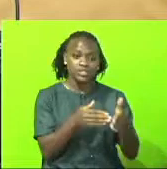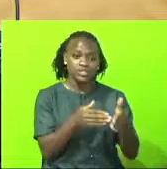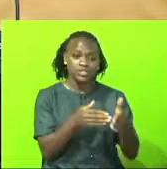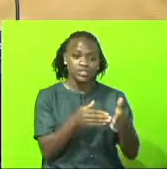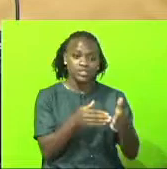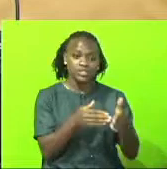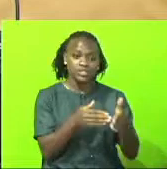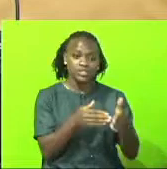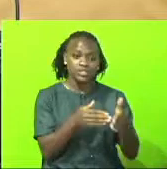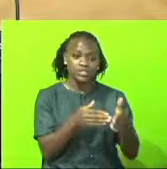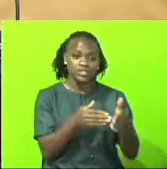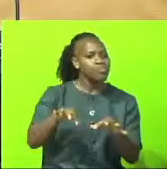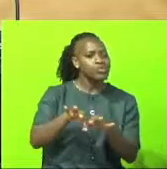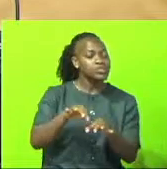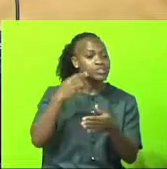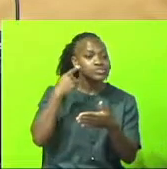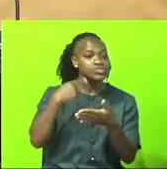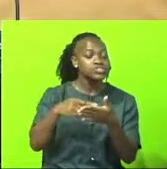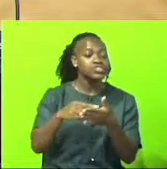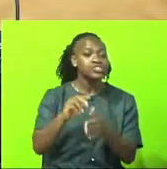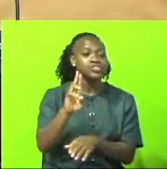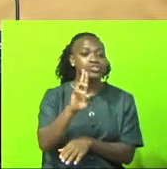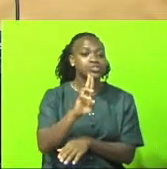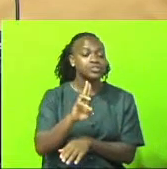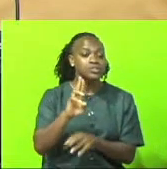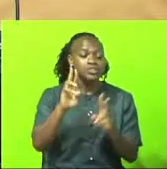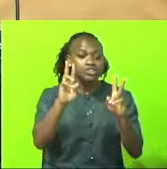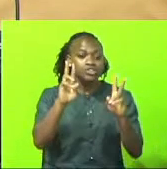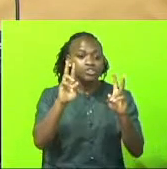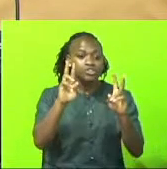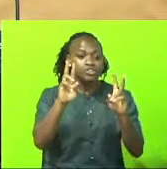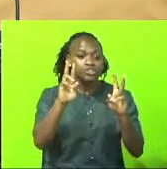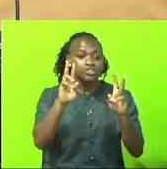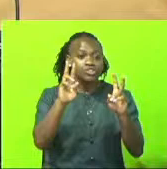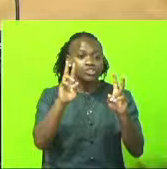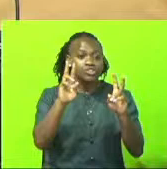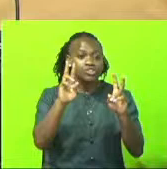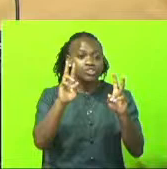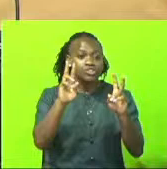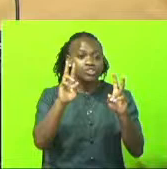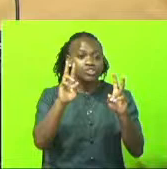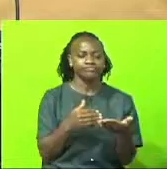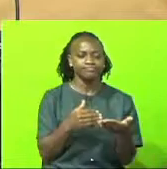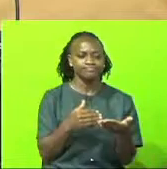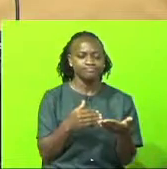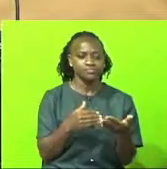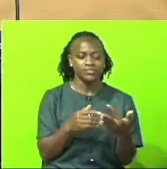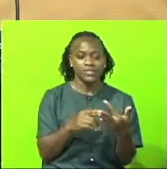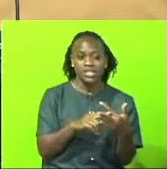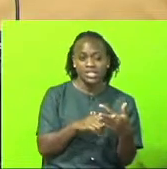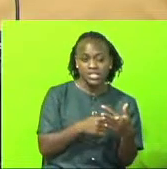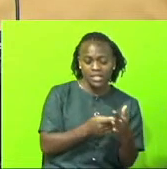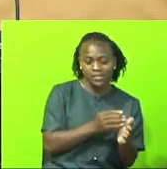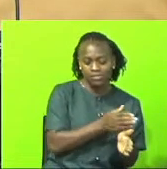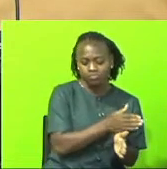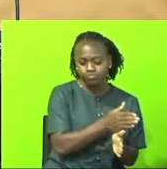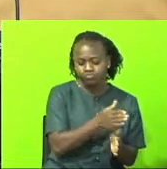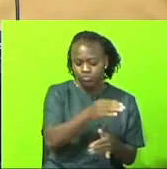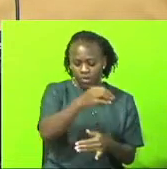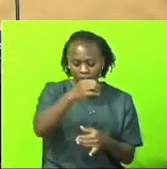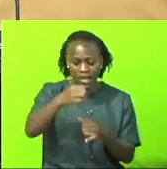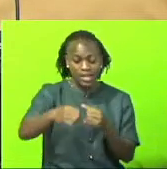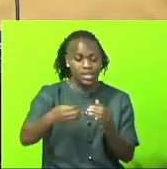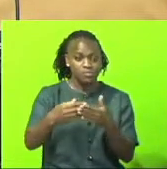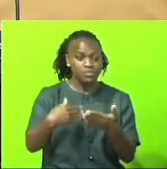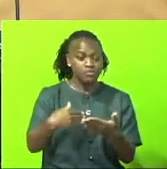facts of the matter before us from its inception up to and concluding the stage it has reached before